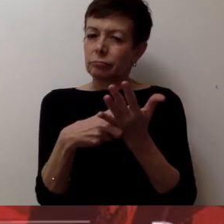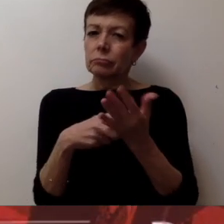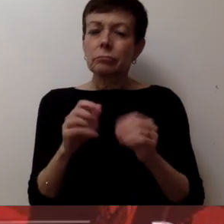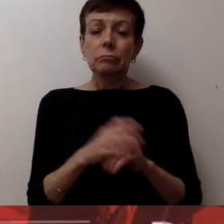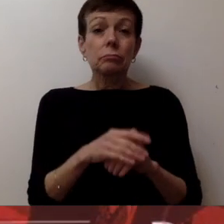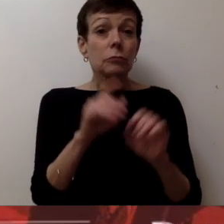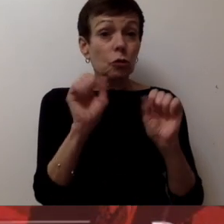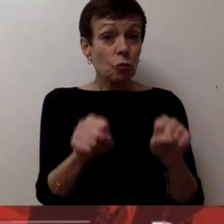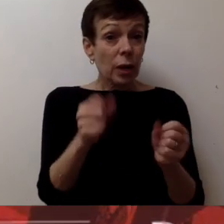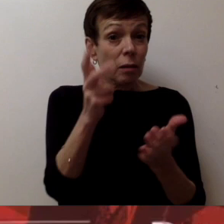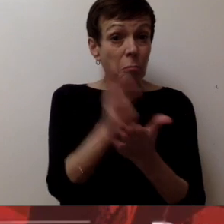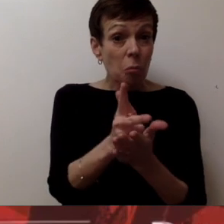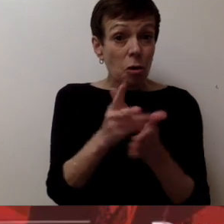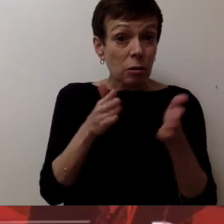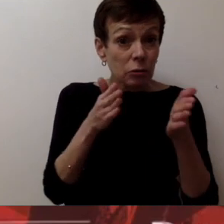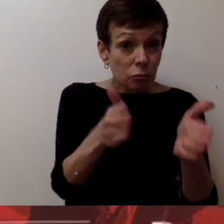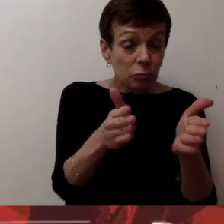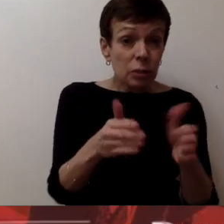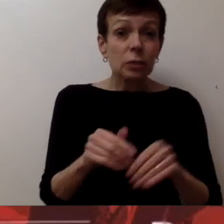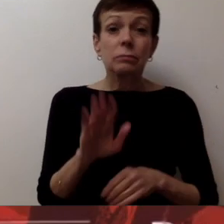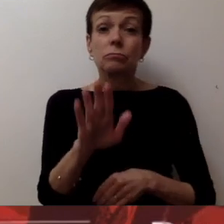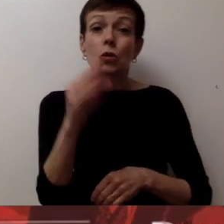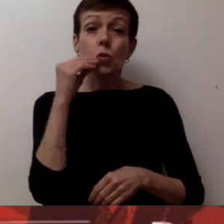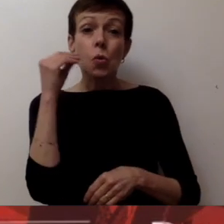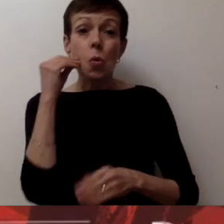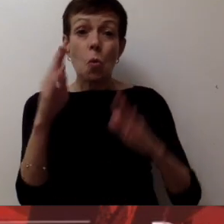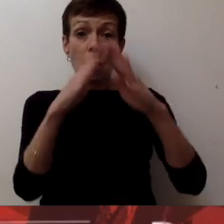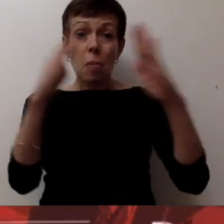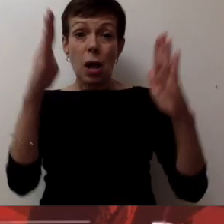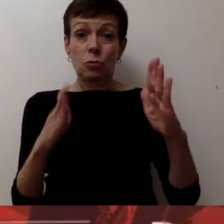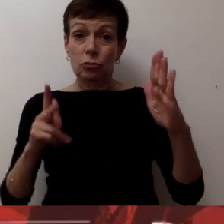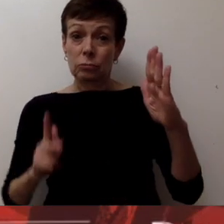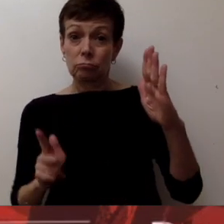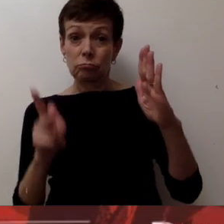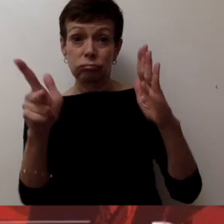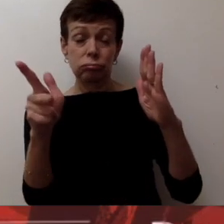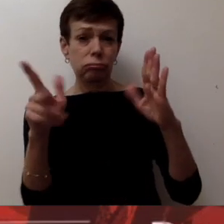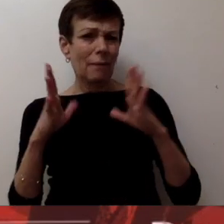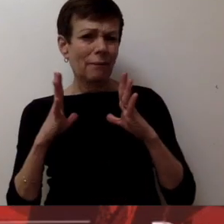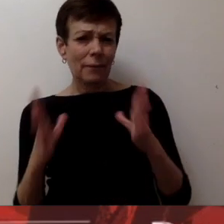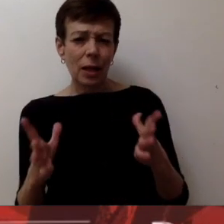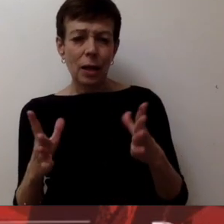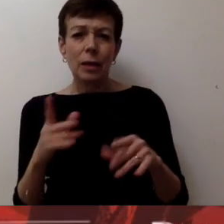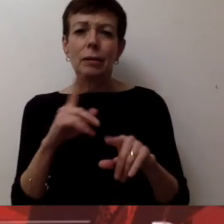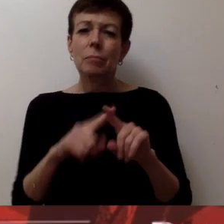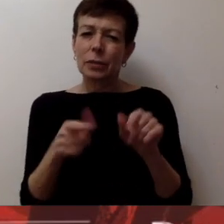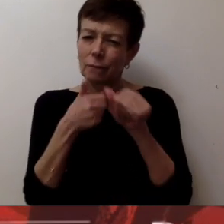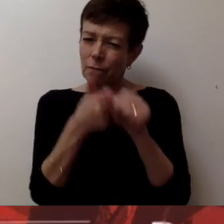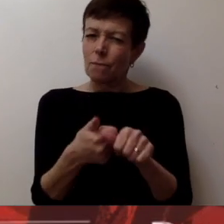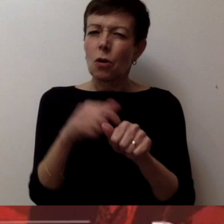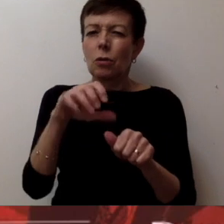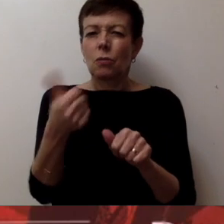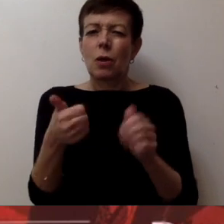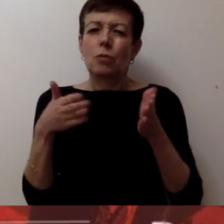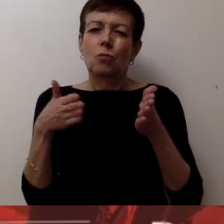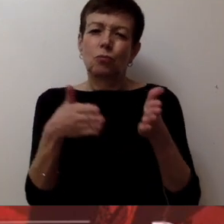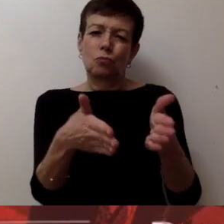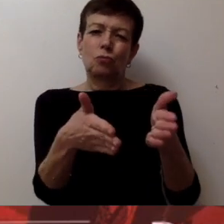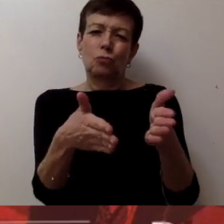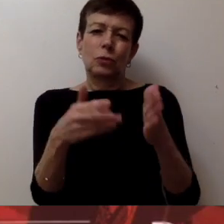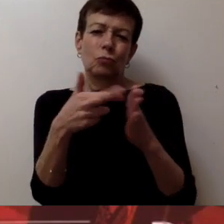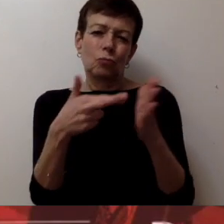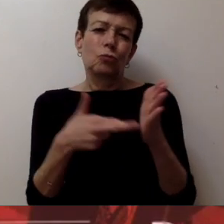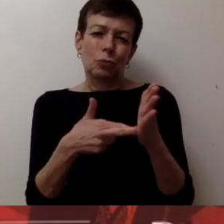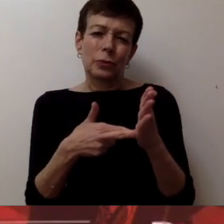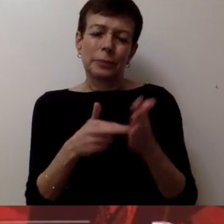So you can park on the street, you can park in your driveway, but ensure that you're also adhering to other on-street rules and regulations from the